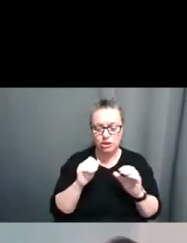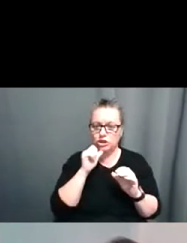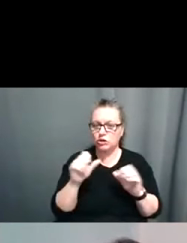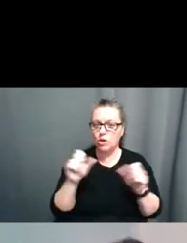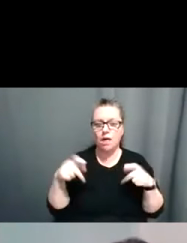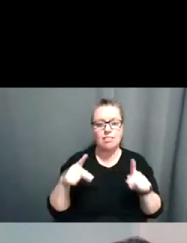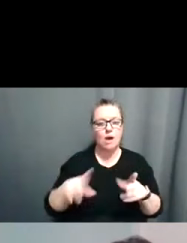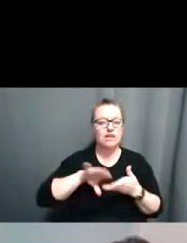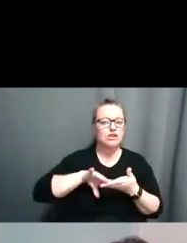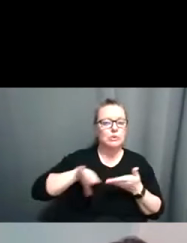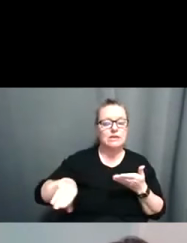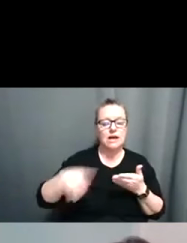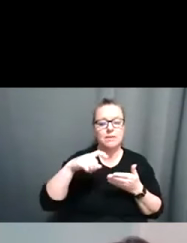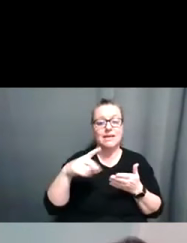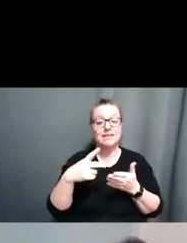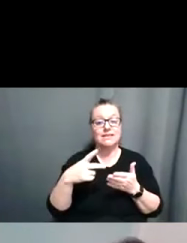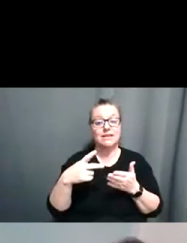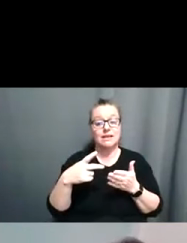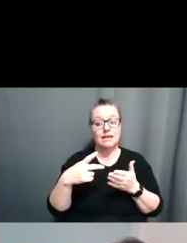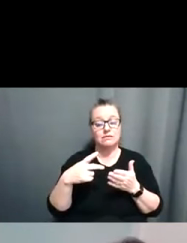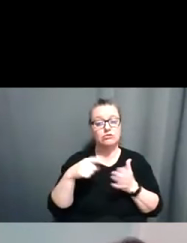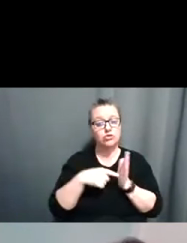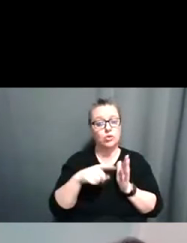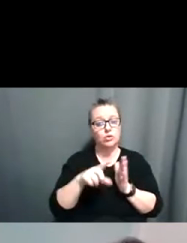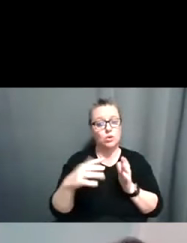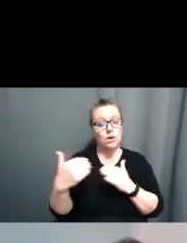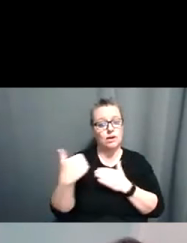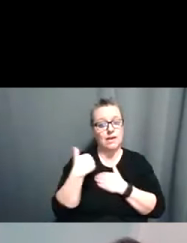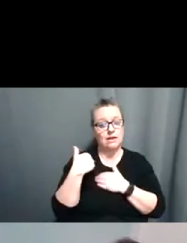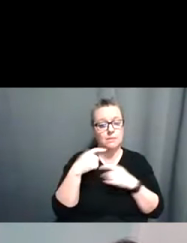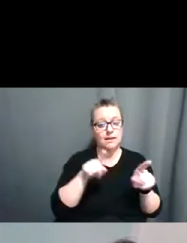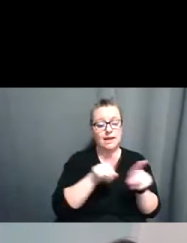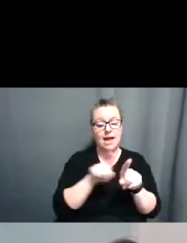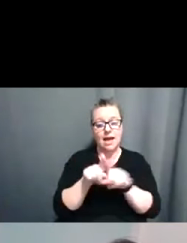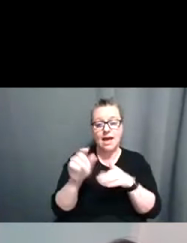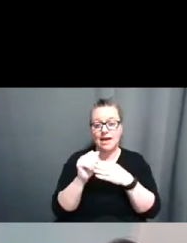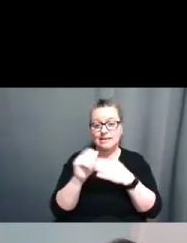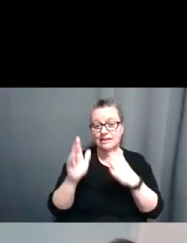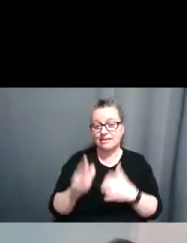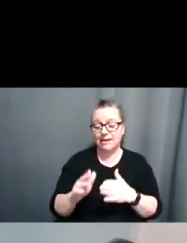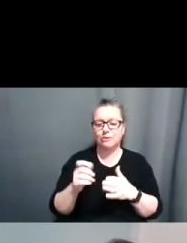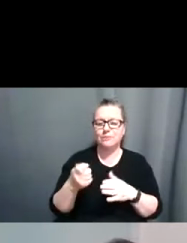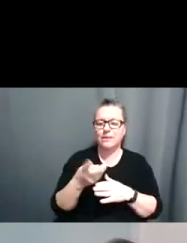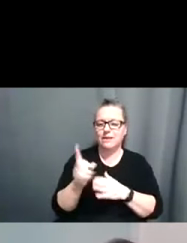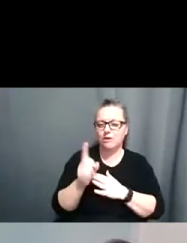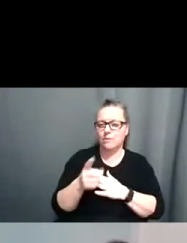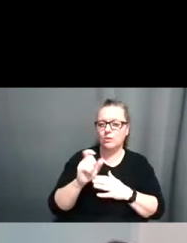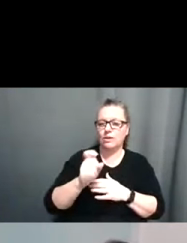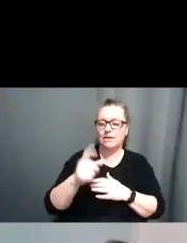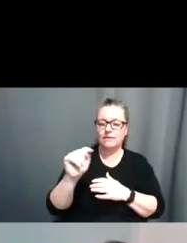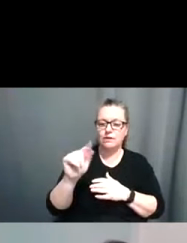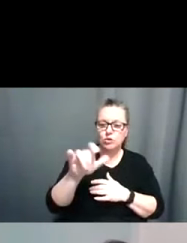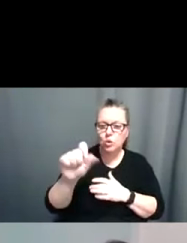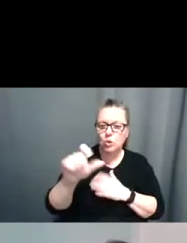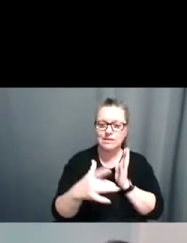slide, because it's a reflection of your accountability as a leader. In a few minutes, we'll give you some tools and techniques that will help